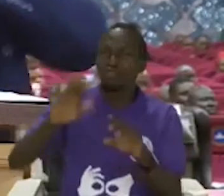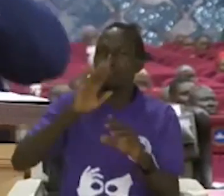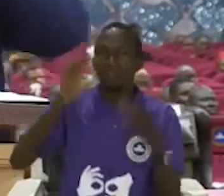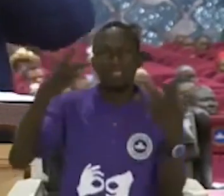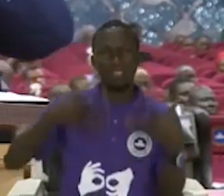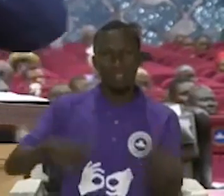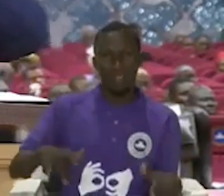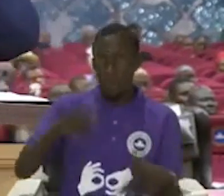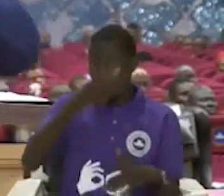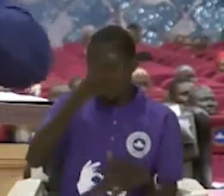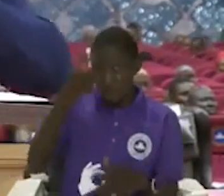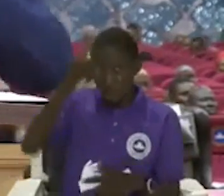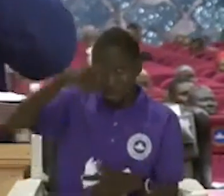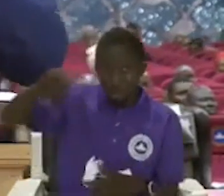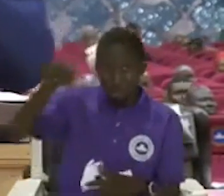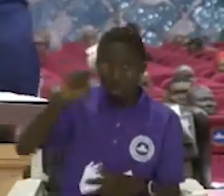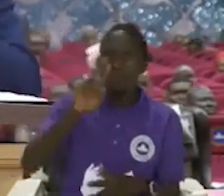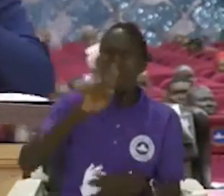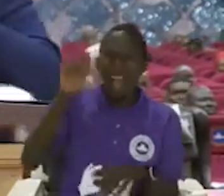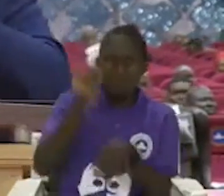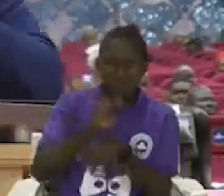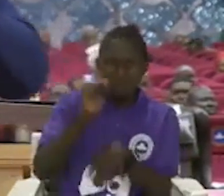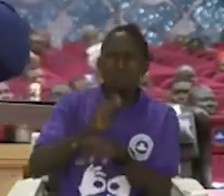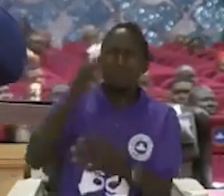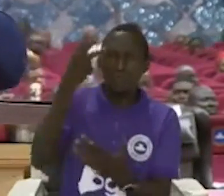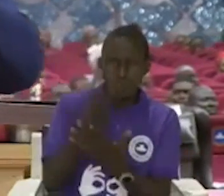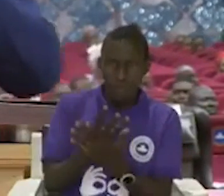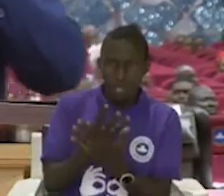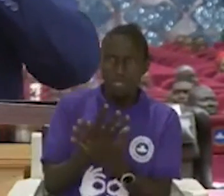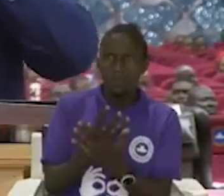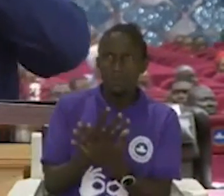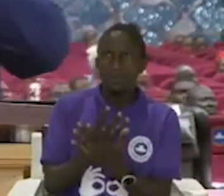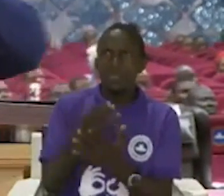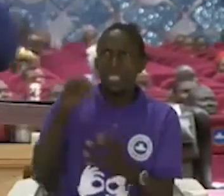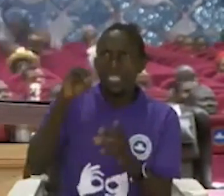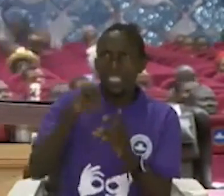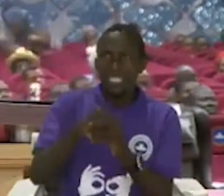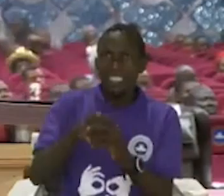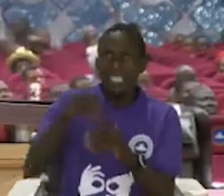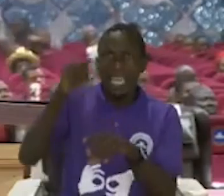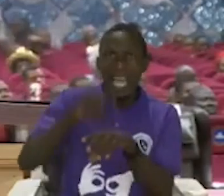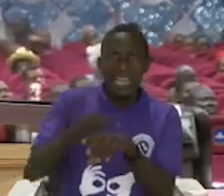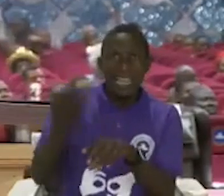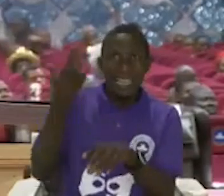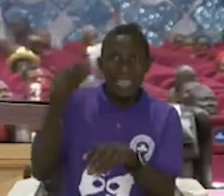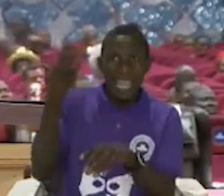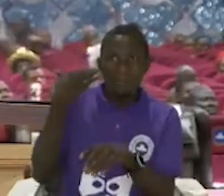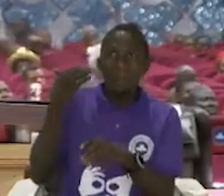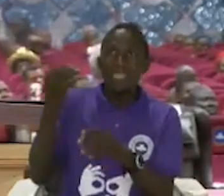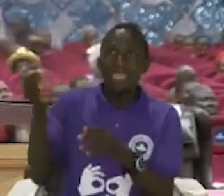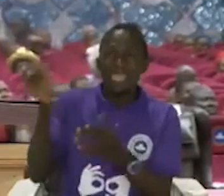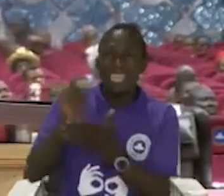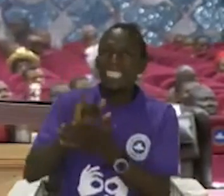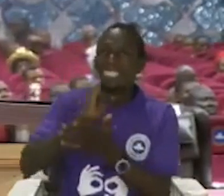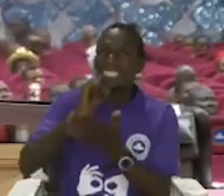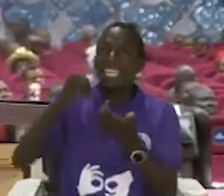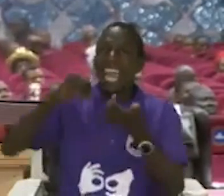Because you are effective. In the early days in Rome, they paid the Roman army with salt. That's how valuable